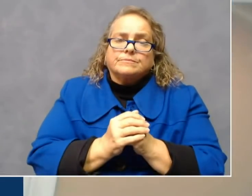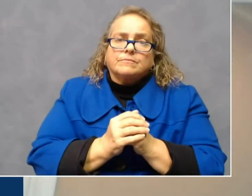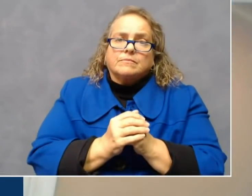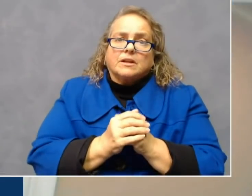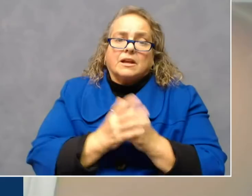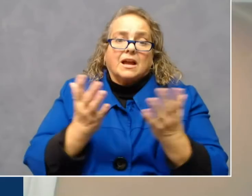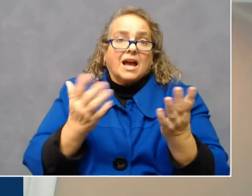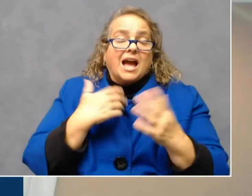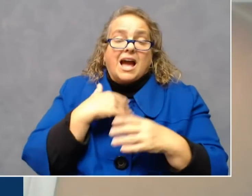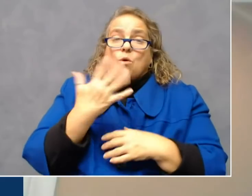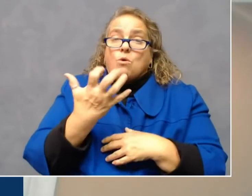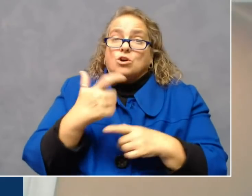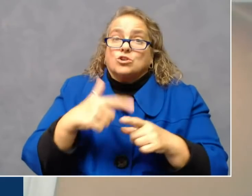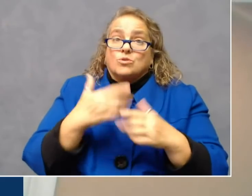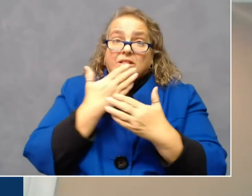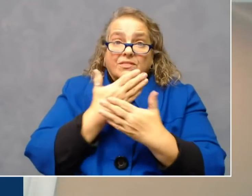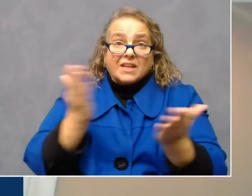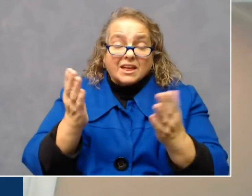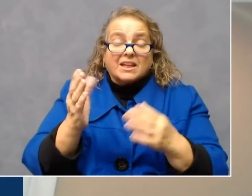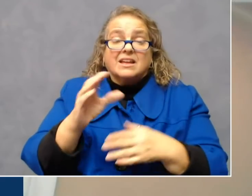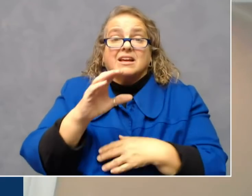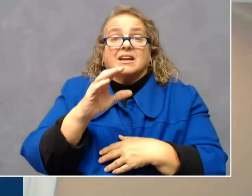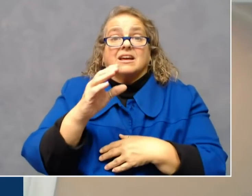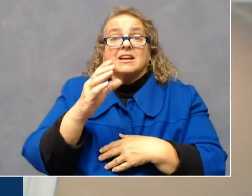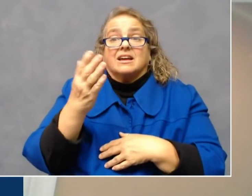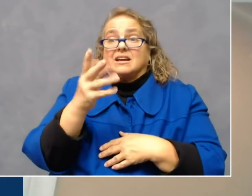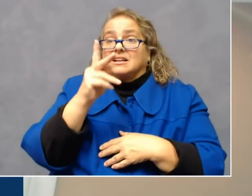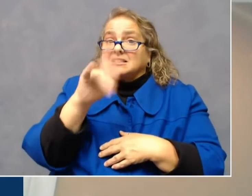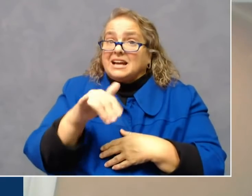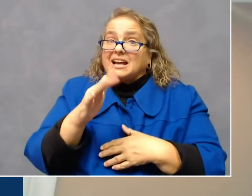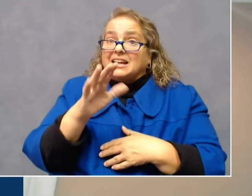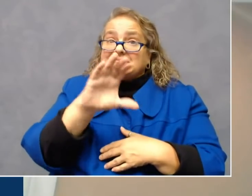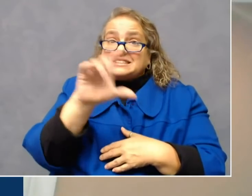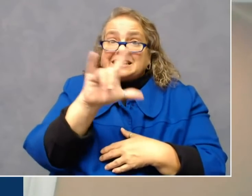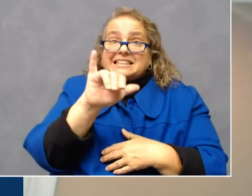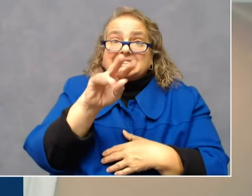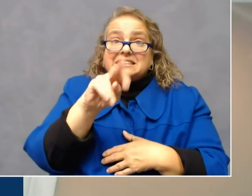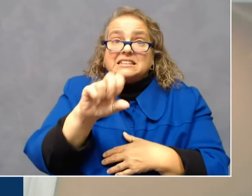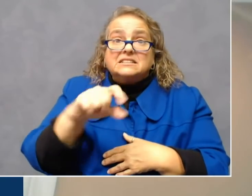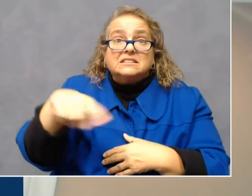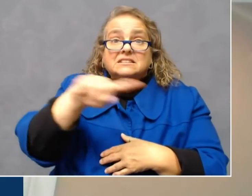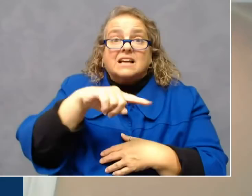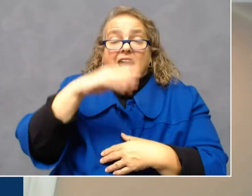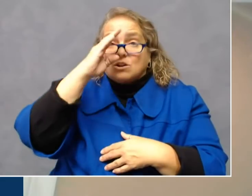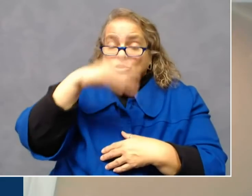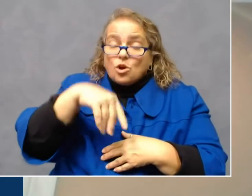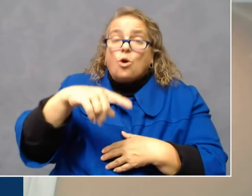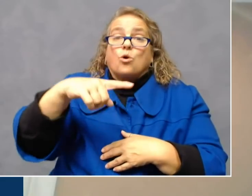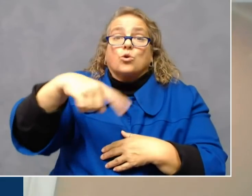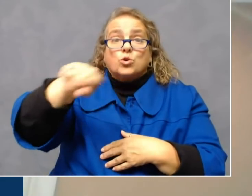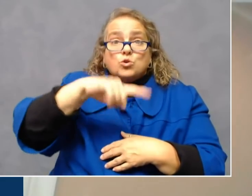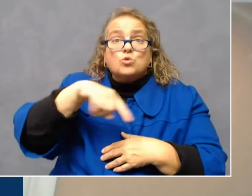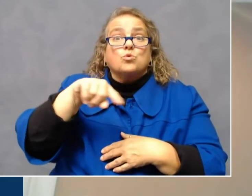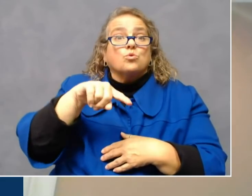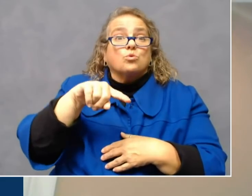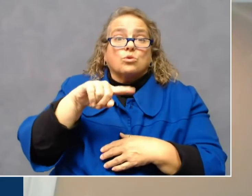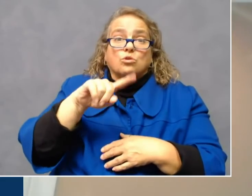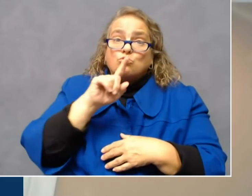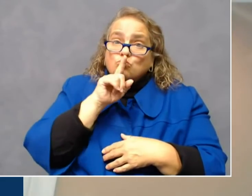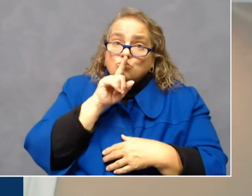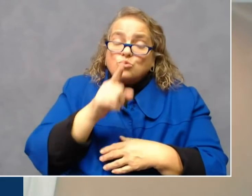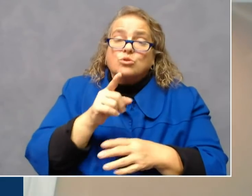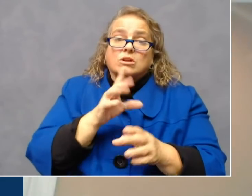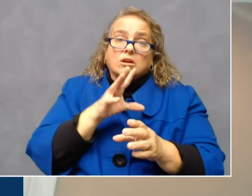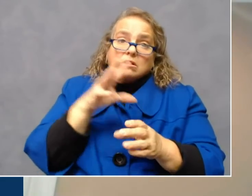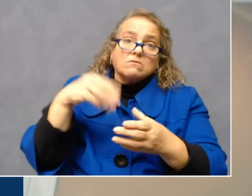the citizens of the Commonwealth that have fully participated in the program. And it is the majority of citizens. And many of